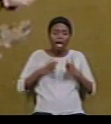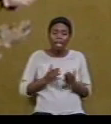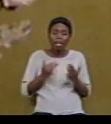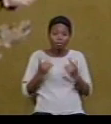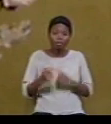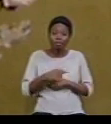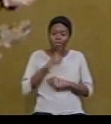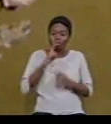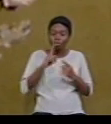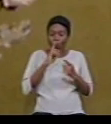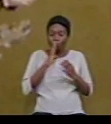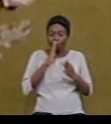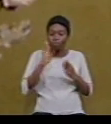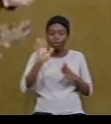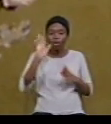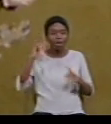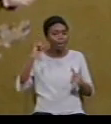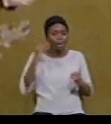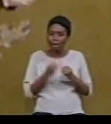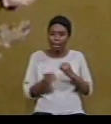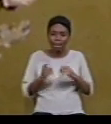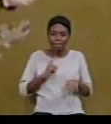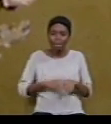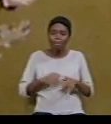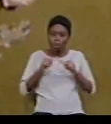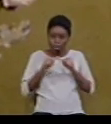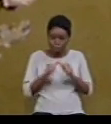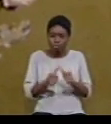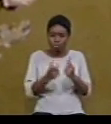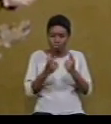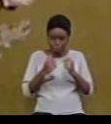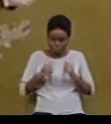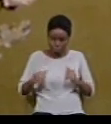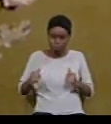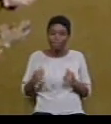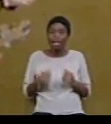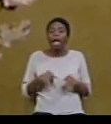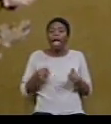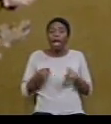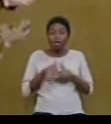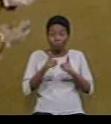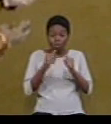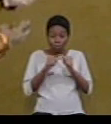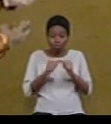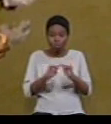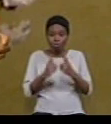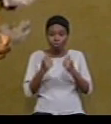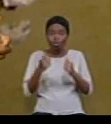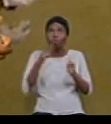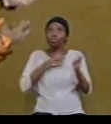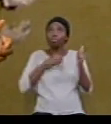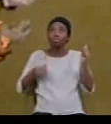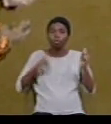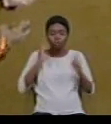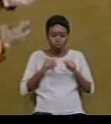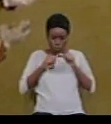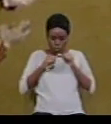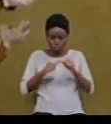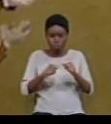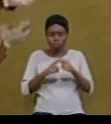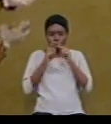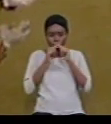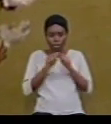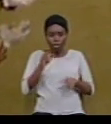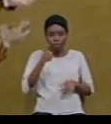last time of coming. Continue coming. As you continue coming, the Lord will continue to bless you in Jesus'